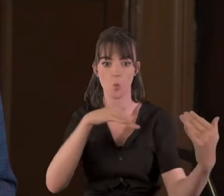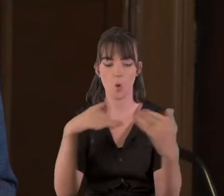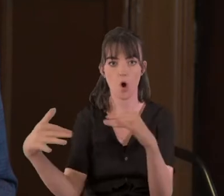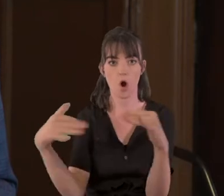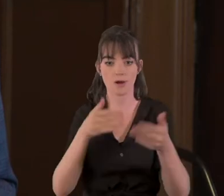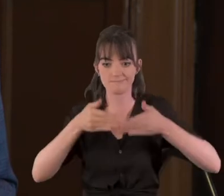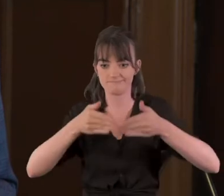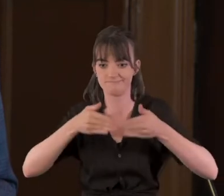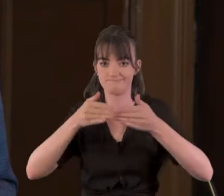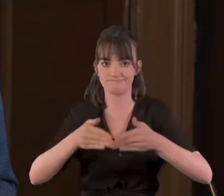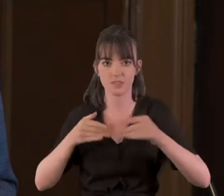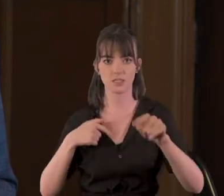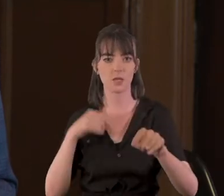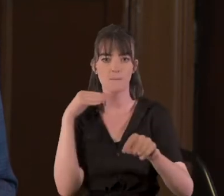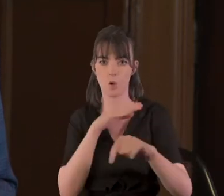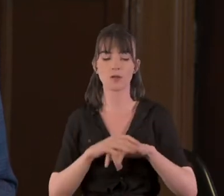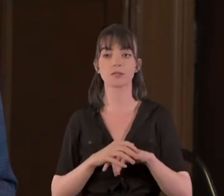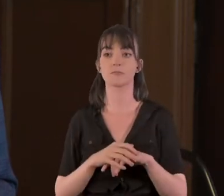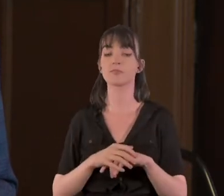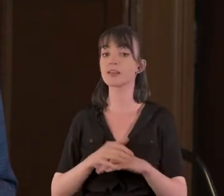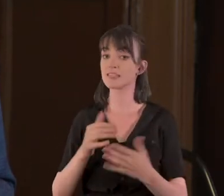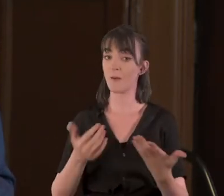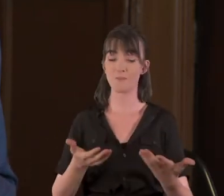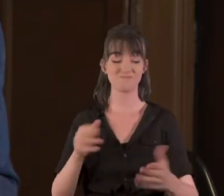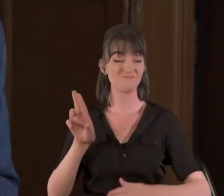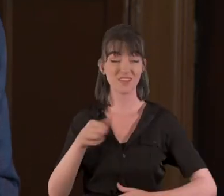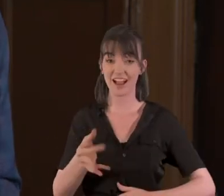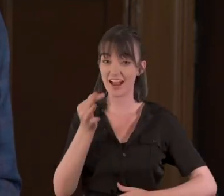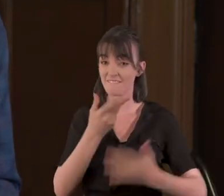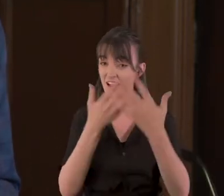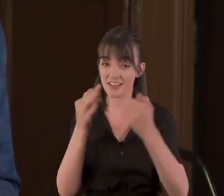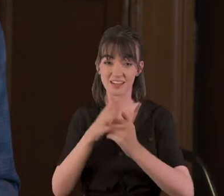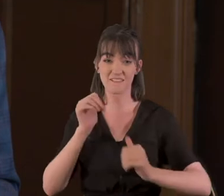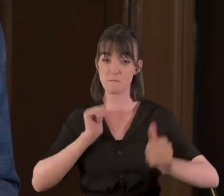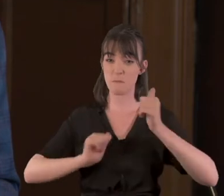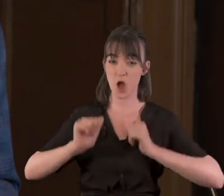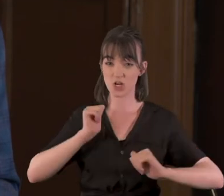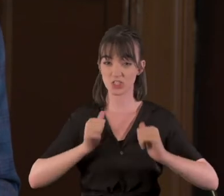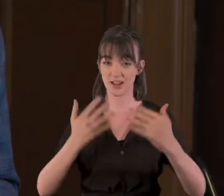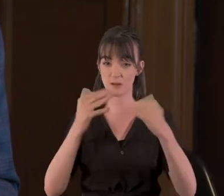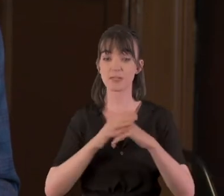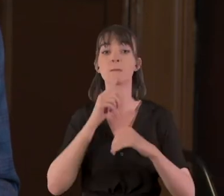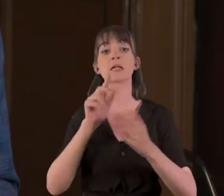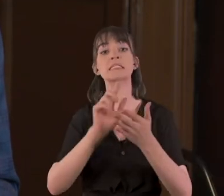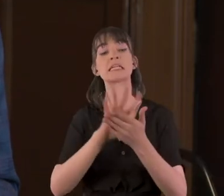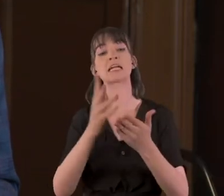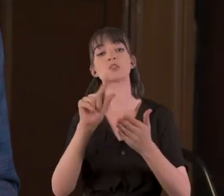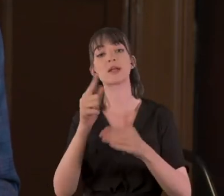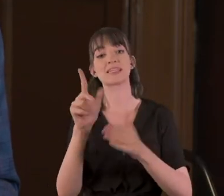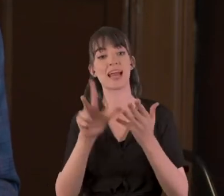I have not found much that was contemporary, but in 1938, Churchill said the following to the House of